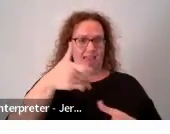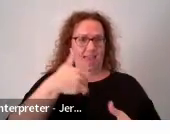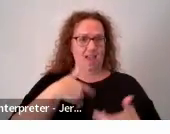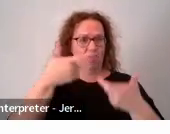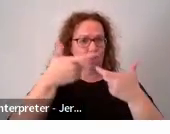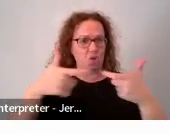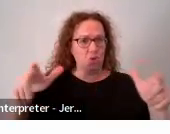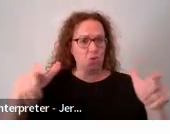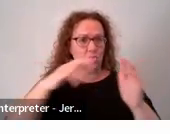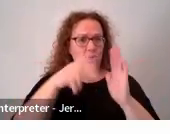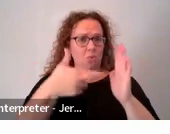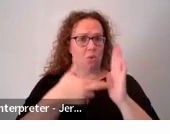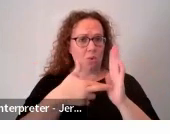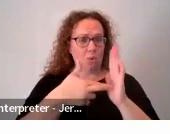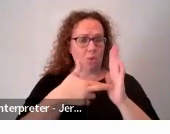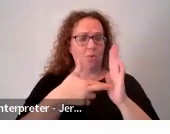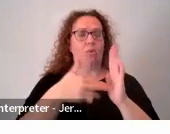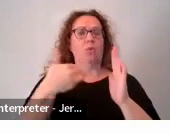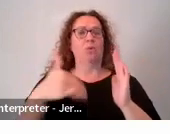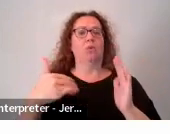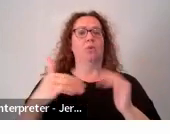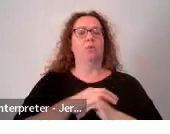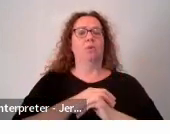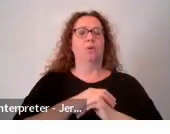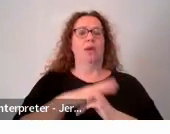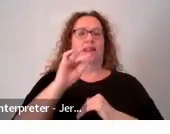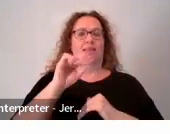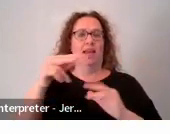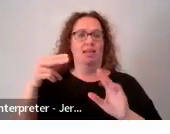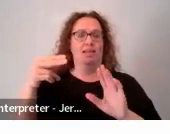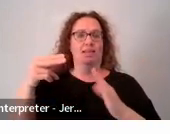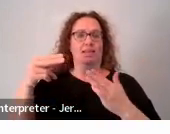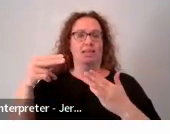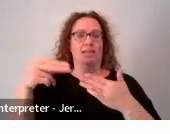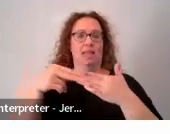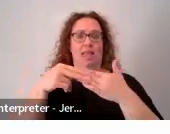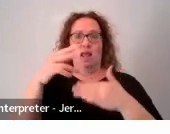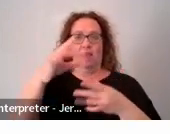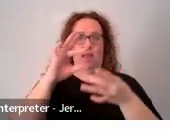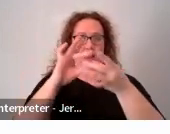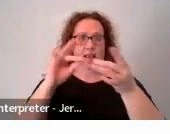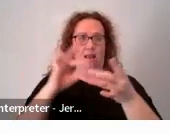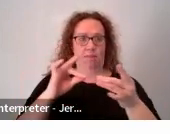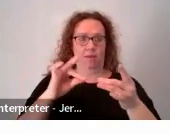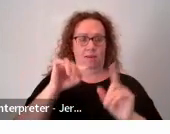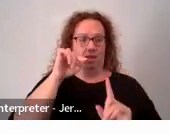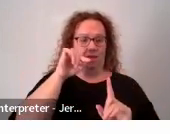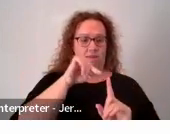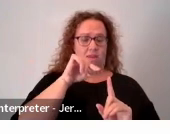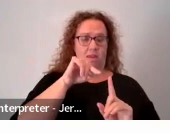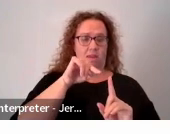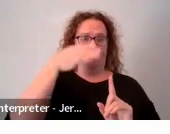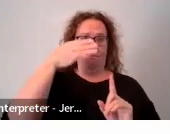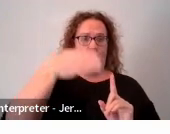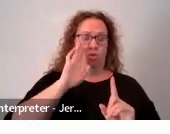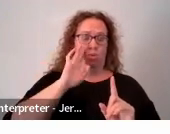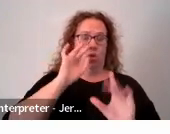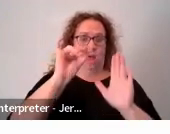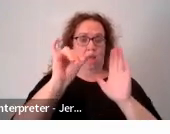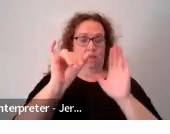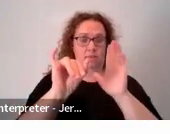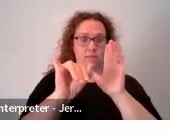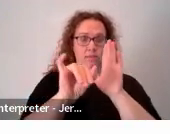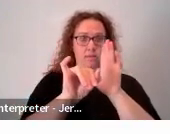huge role. And among the slide comments from Elian was that they would